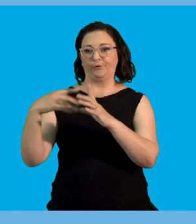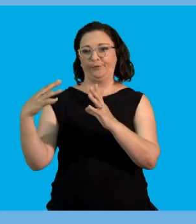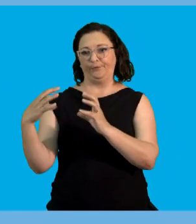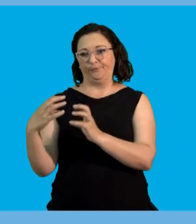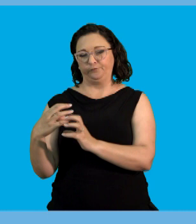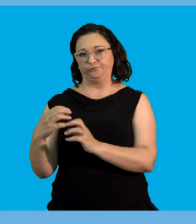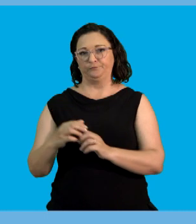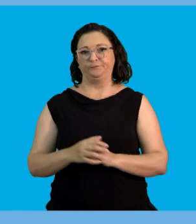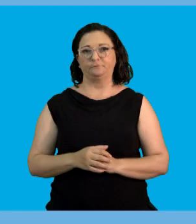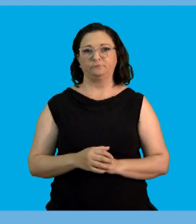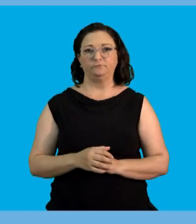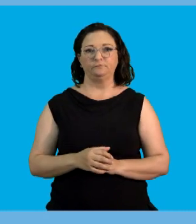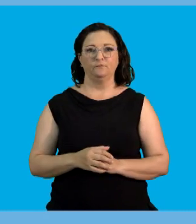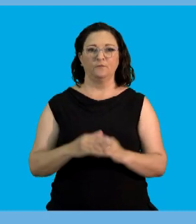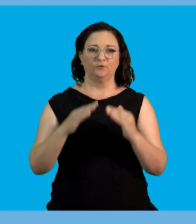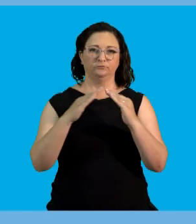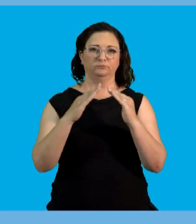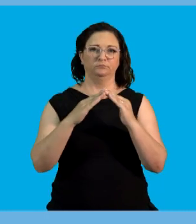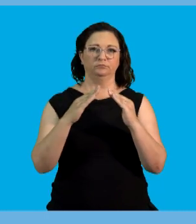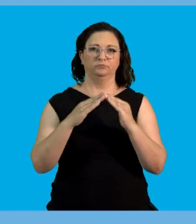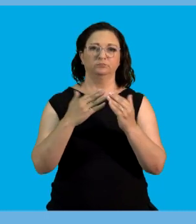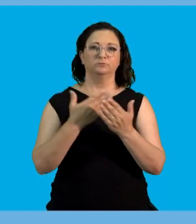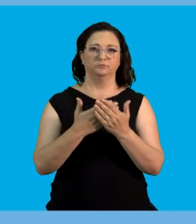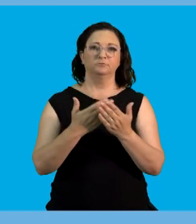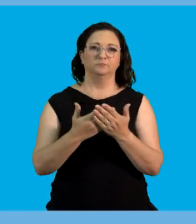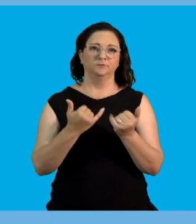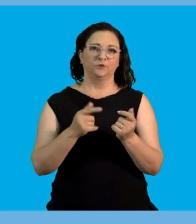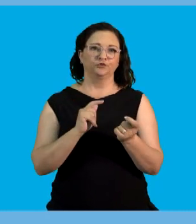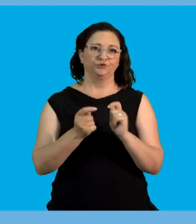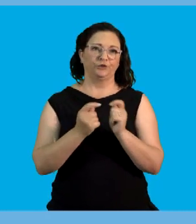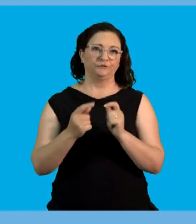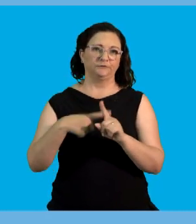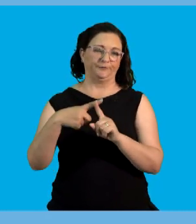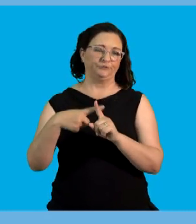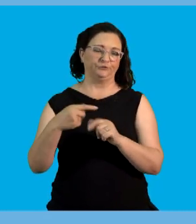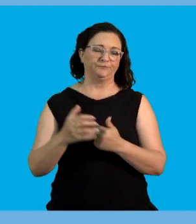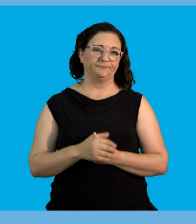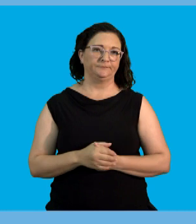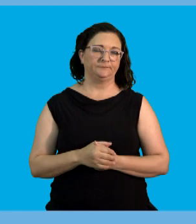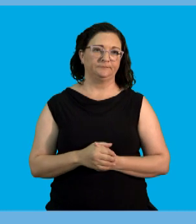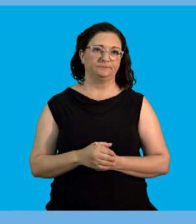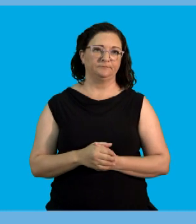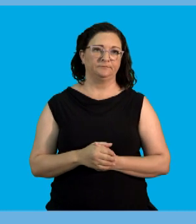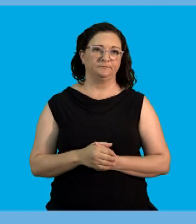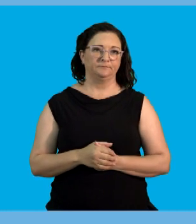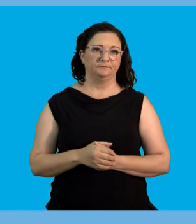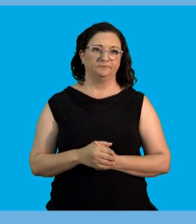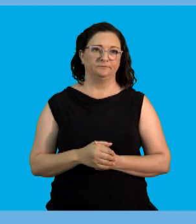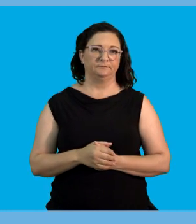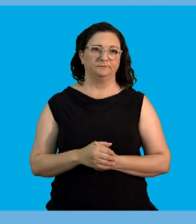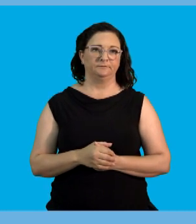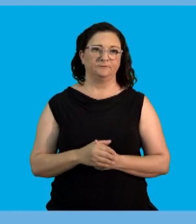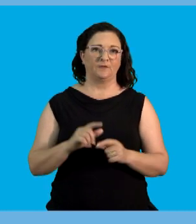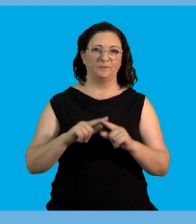So when that happens, those particles, those roof panels are going to react to it based on the change in temperature. So when this